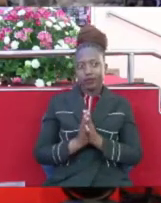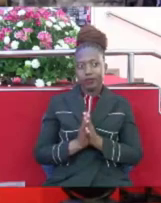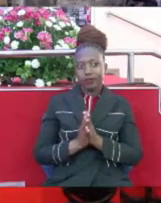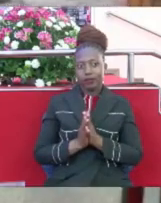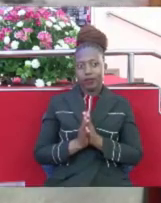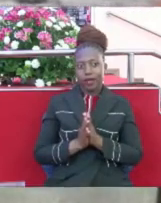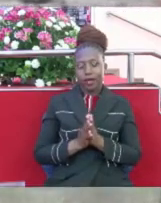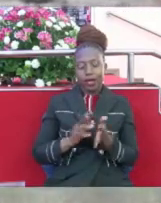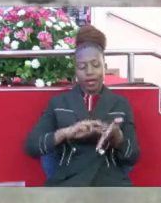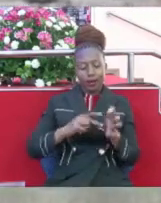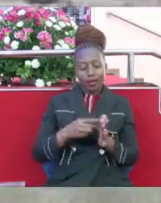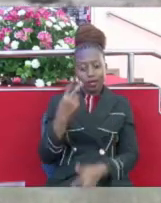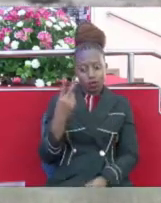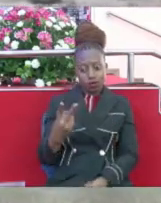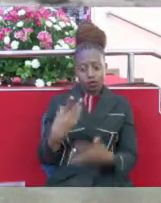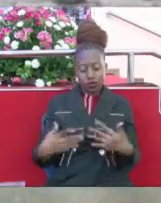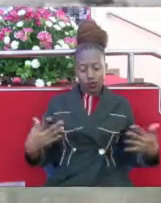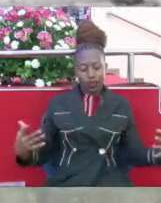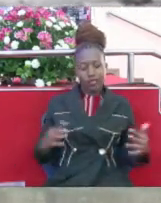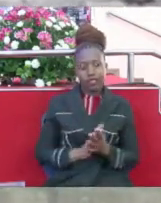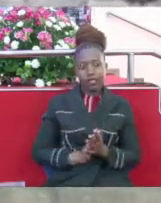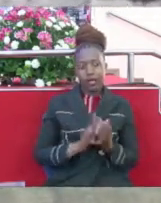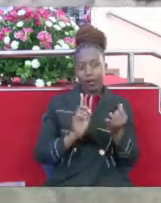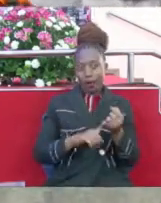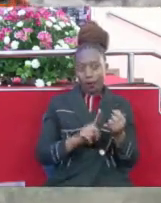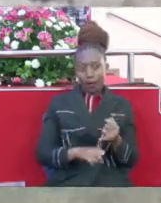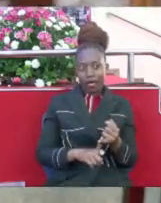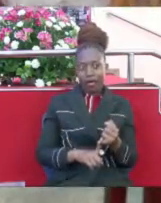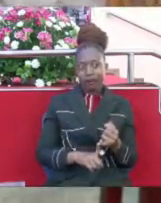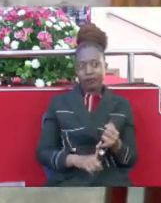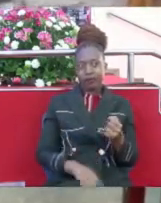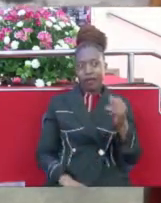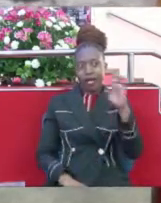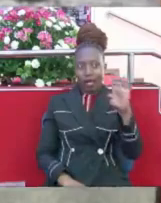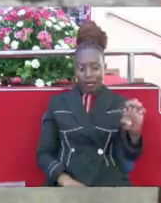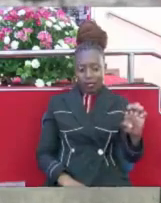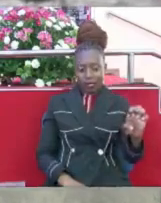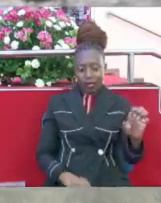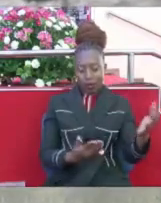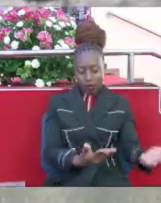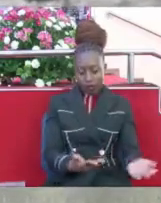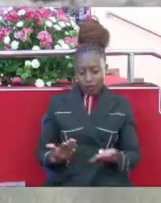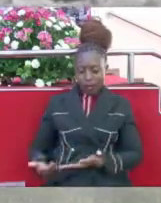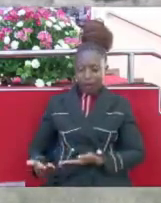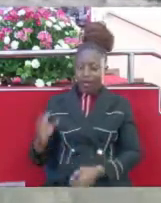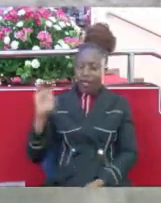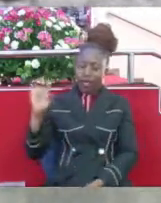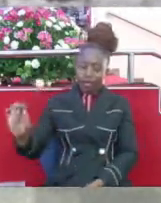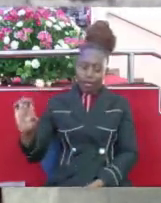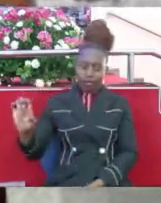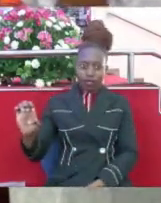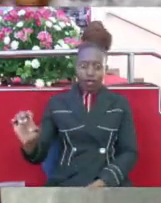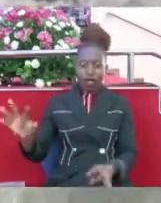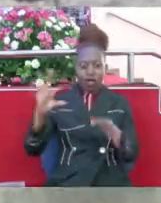two things. Hili linamaanisha mambo mawili. It meant that Elijah was welcoming Elisha to join the company of the prophets,